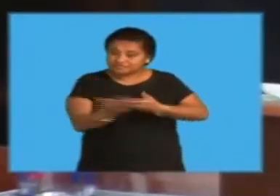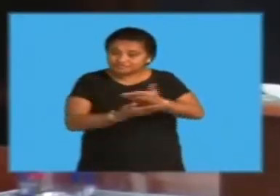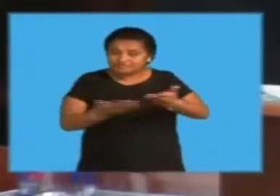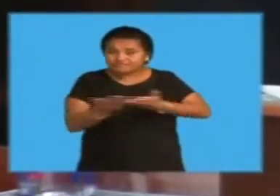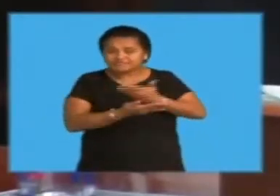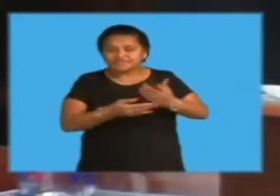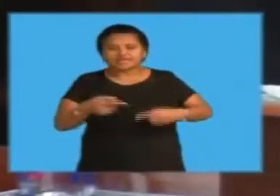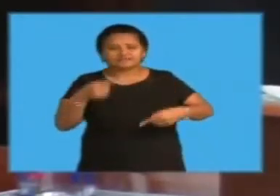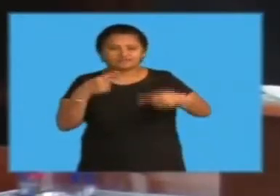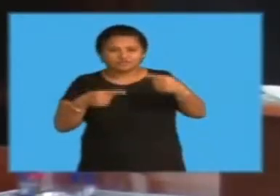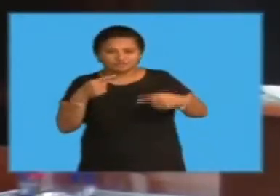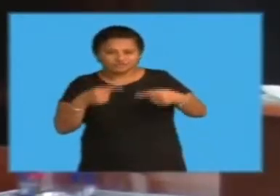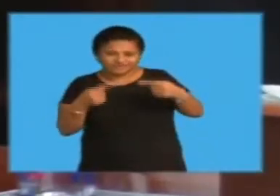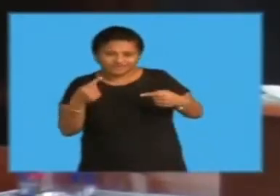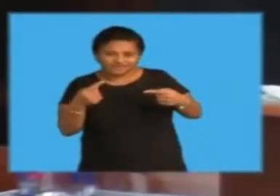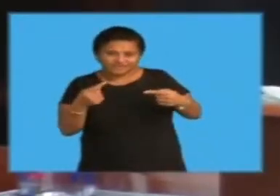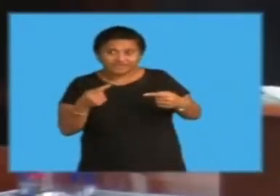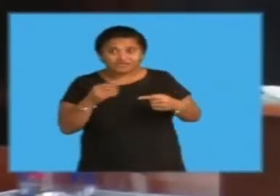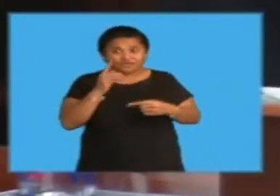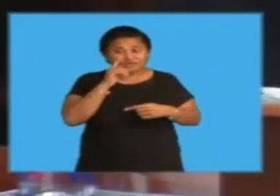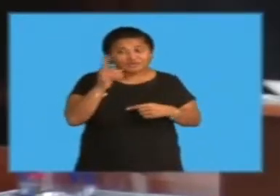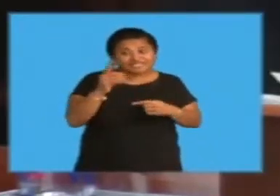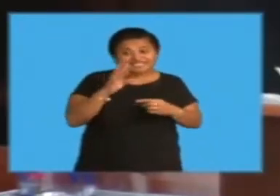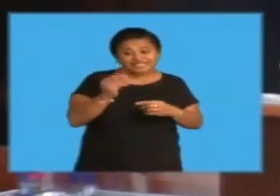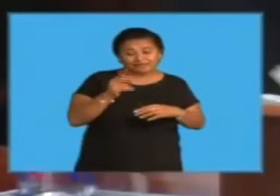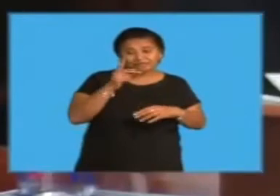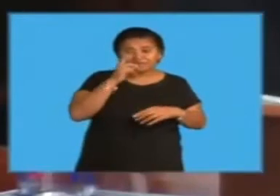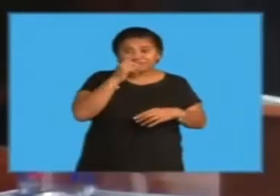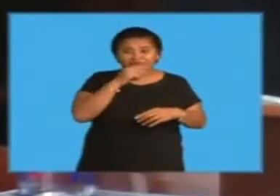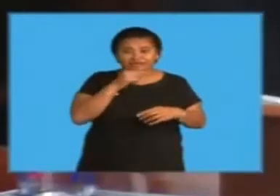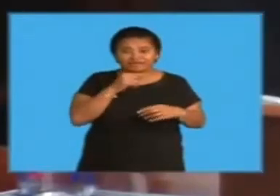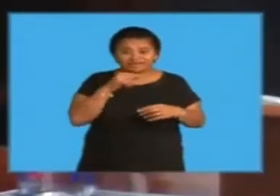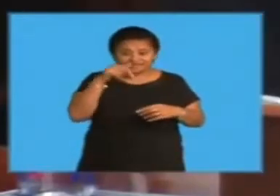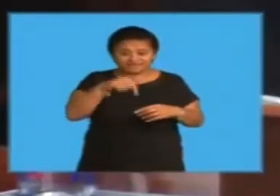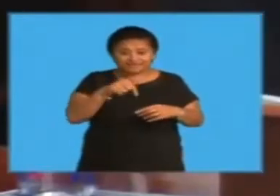politicians find it easier to talk to each other in Parliament than on the campaign trail.